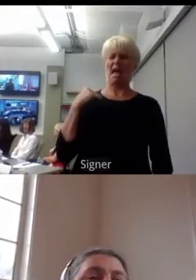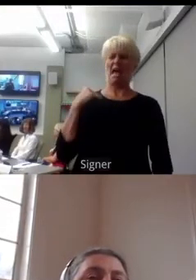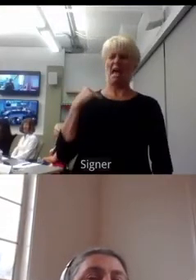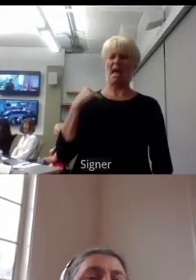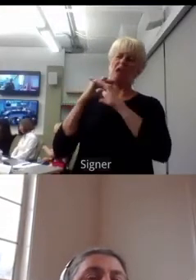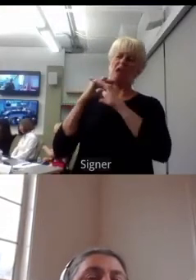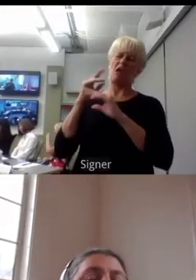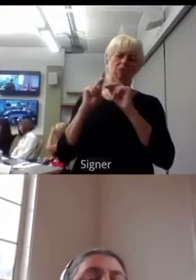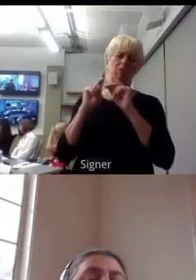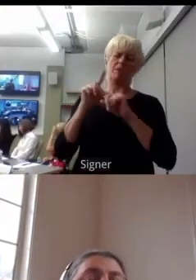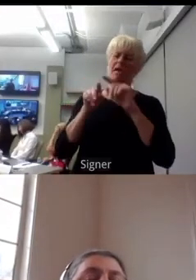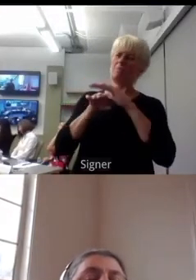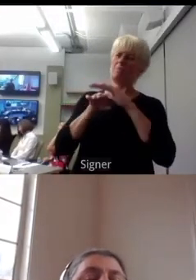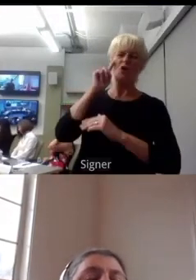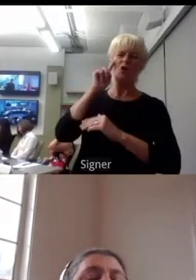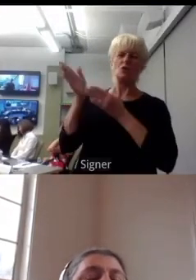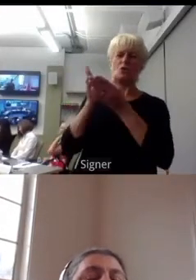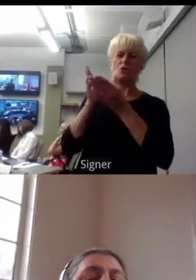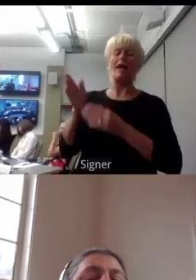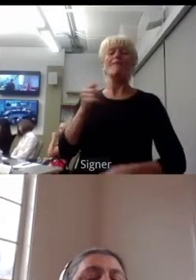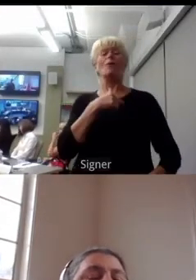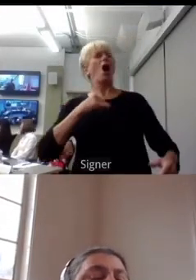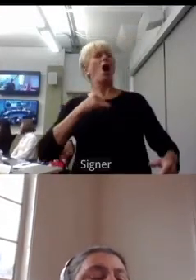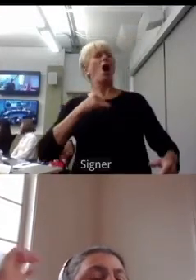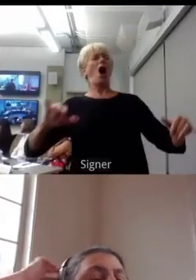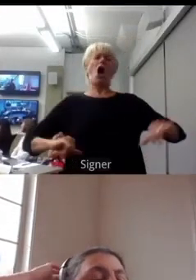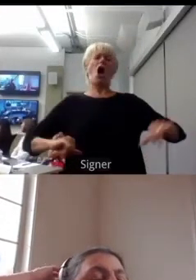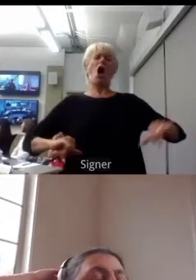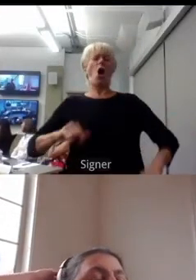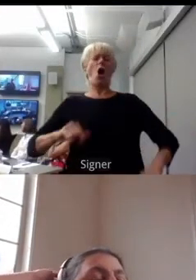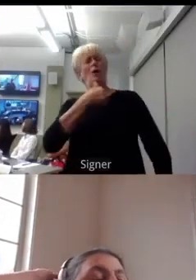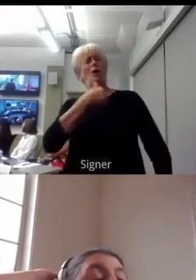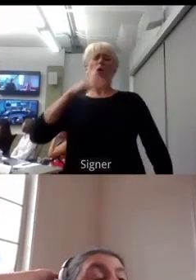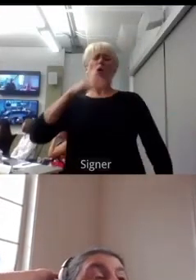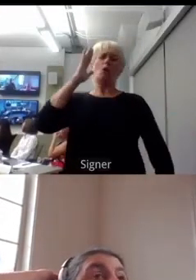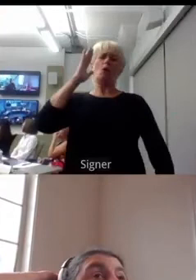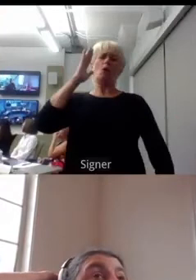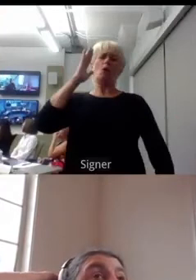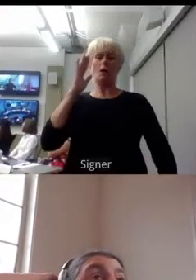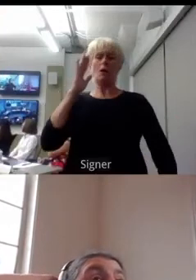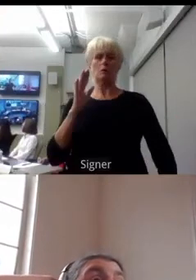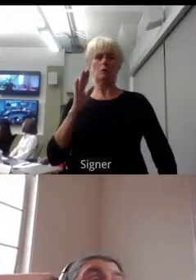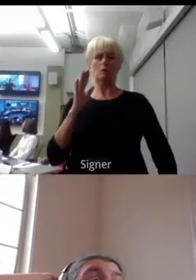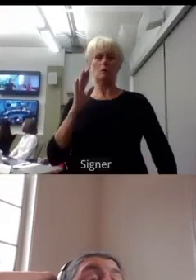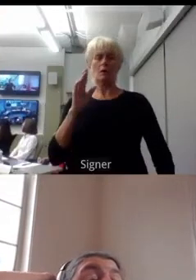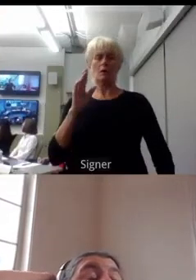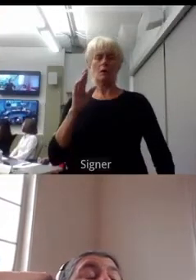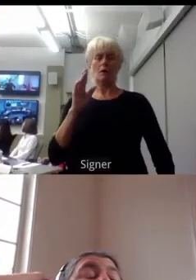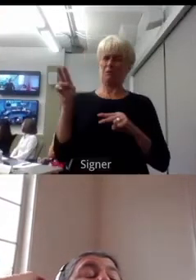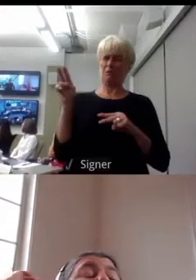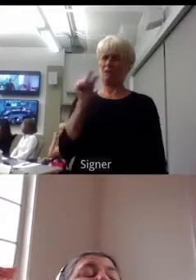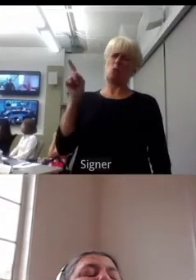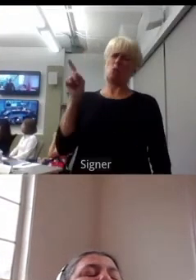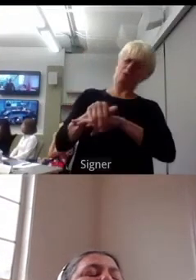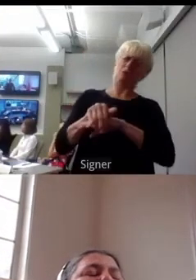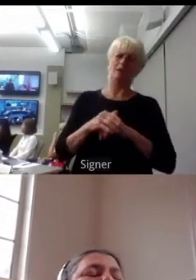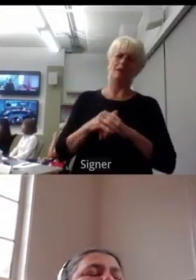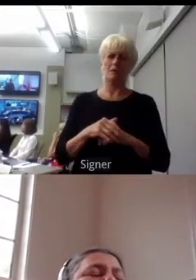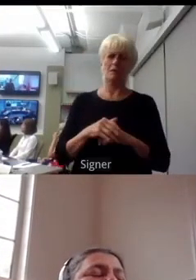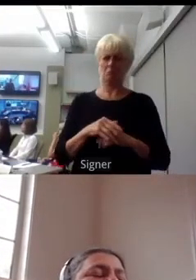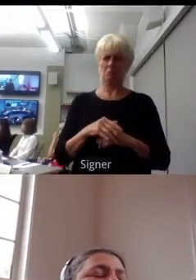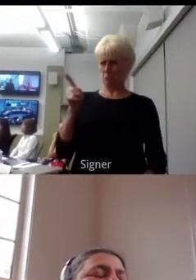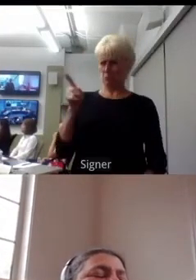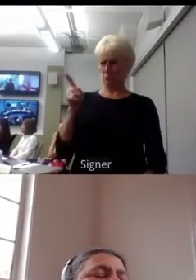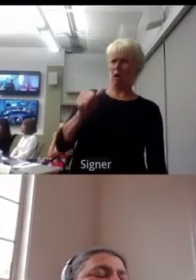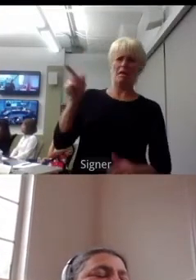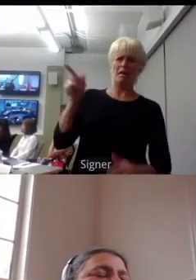do this, people are going to say we're hypocrites and we're going to have all this negative media attention because we will be expected to be perfect. And so